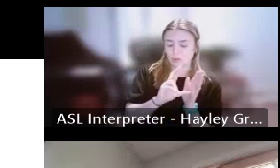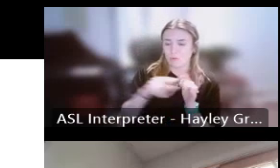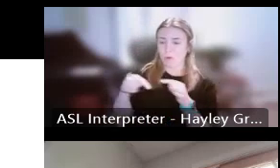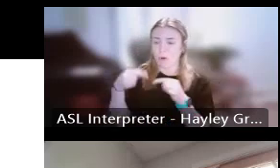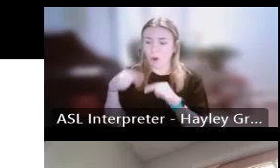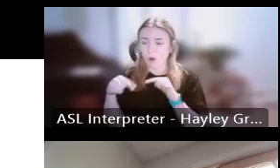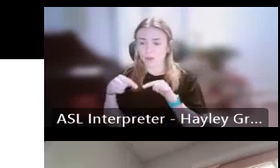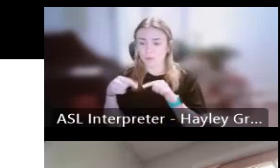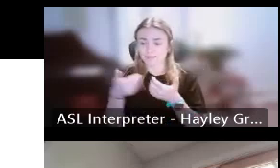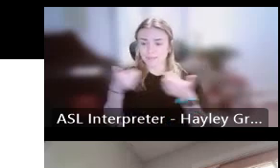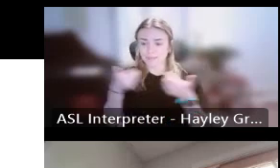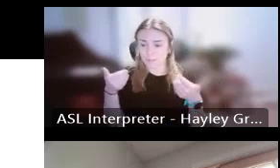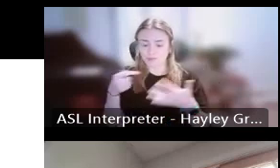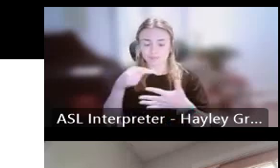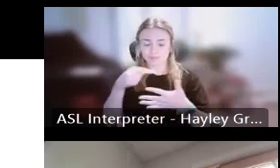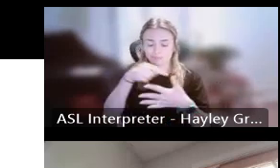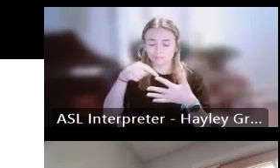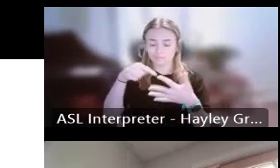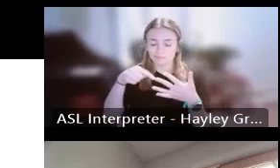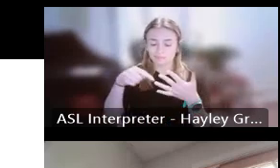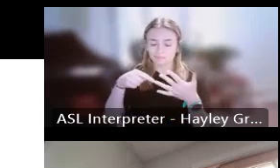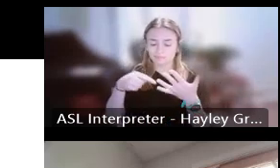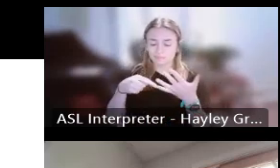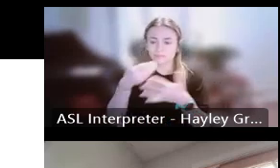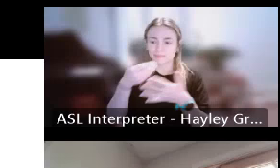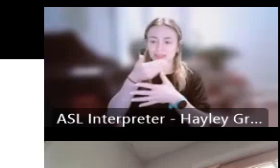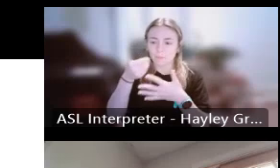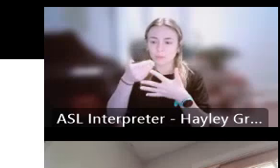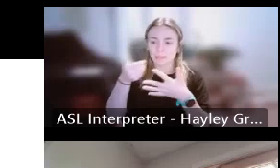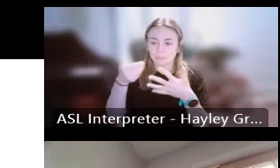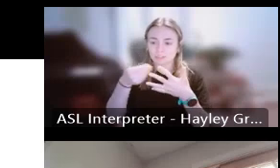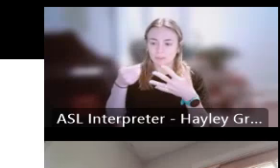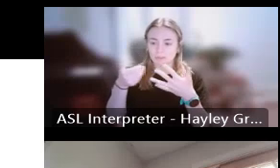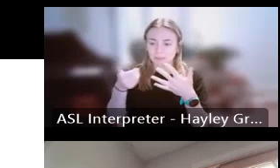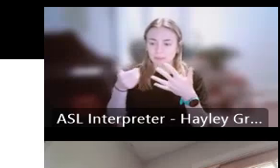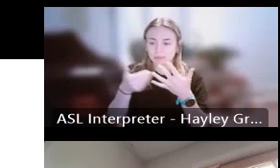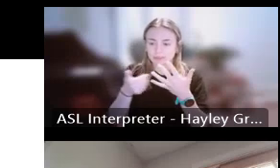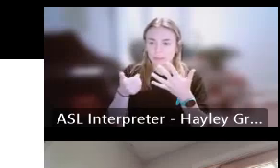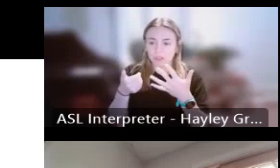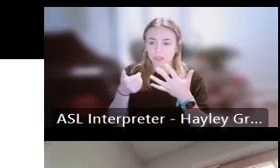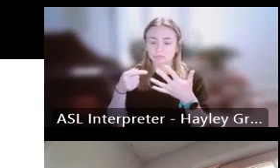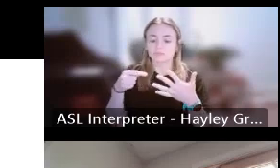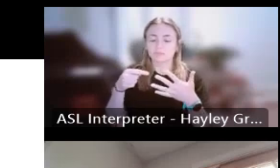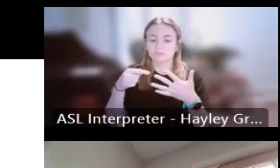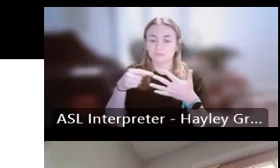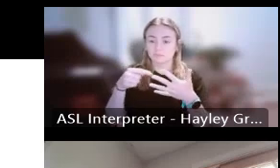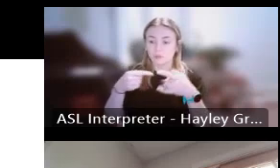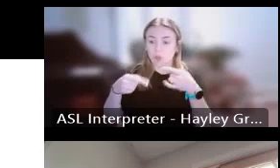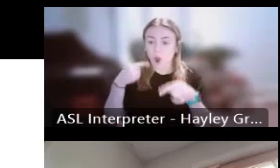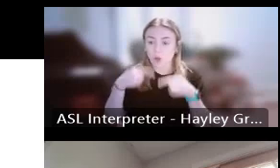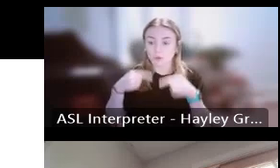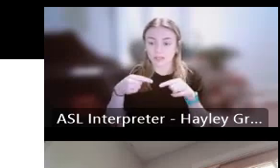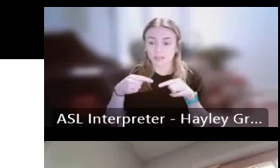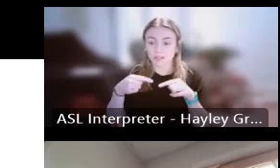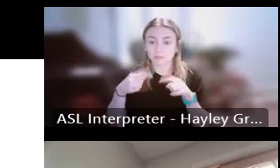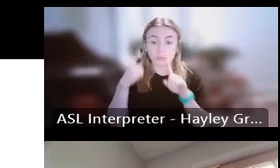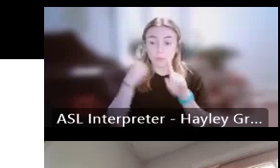Introduction separate from your argument. Your argument is your distinct piece of your paper of where you're answering the